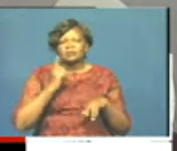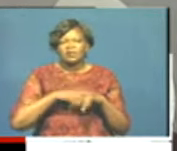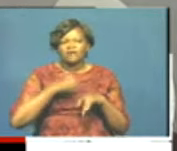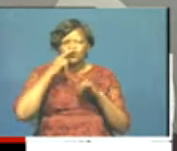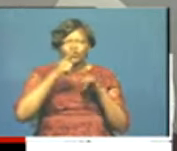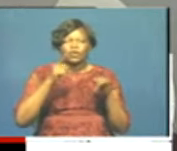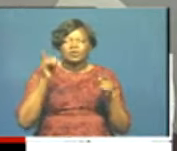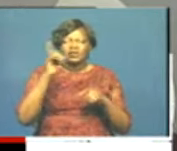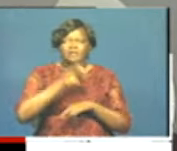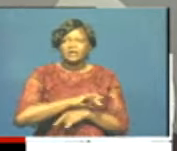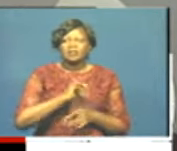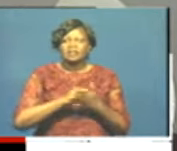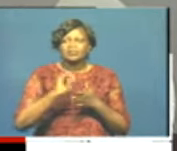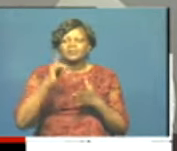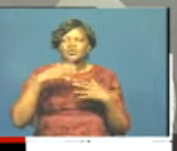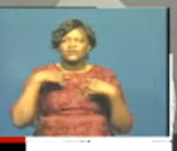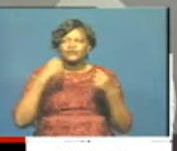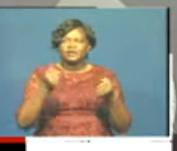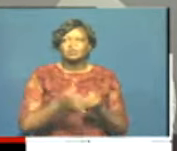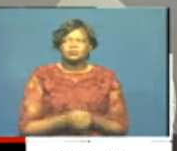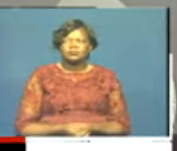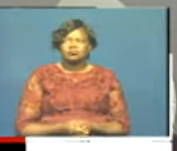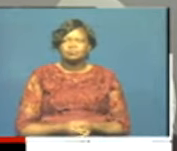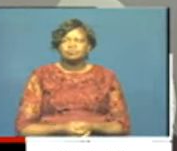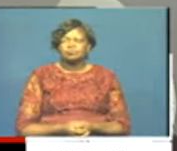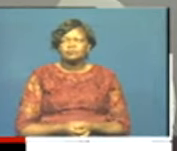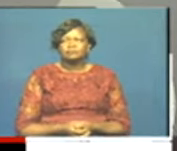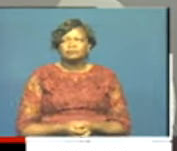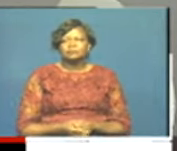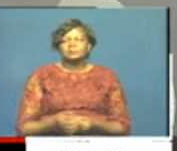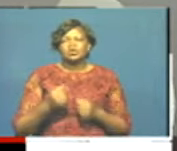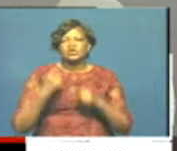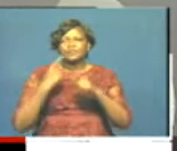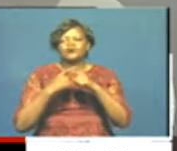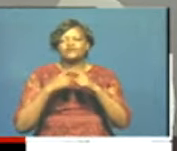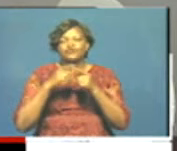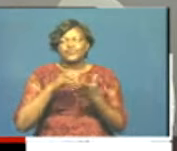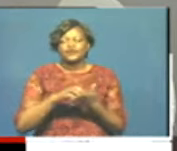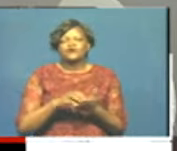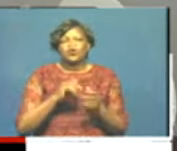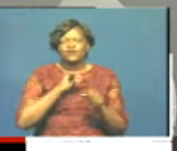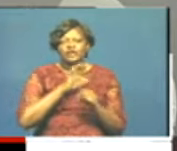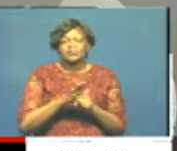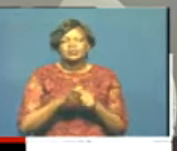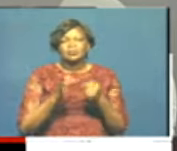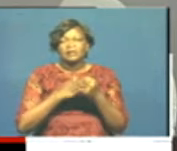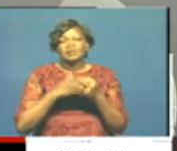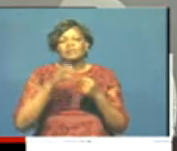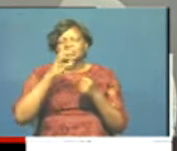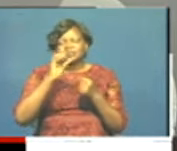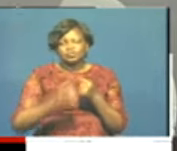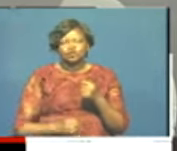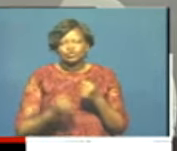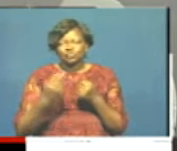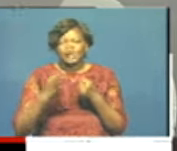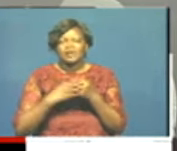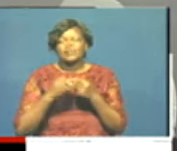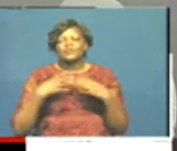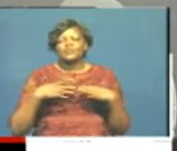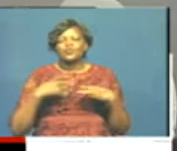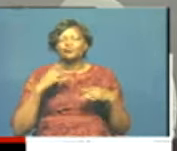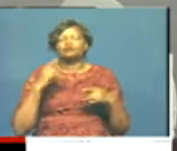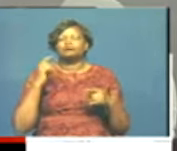that the Ministry of Health pegged the positivity rate of COVID-19 at 9%, 280 people testing positive